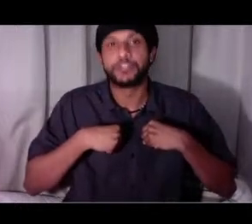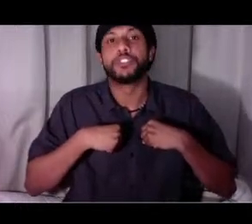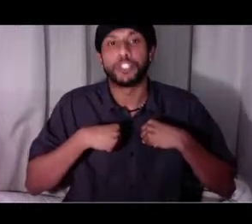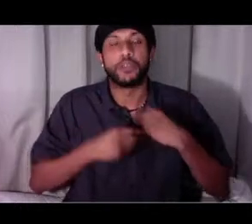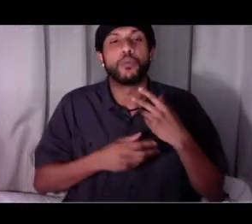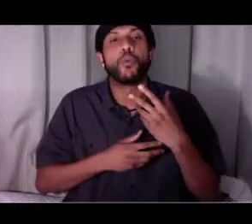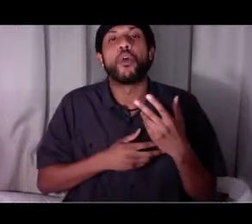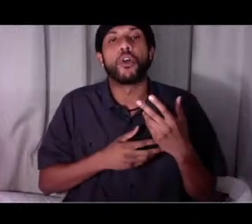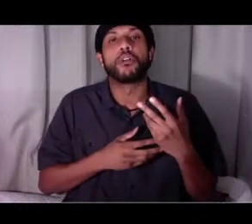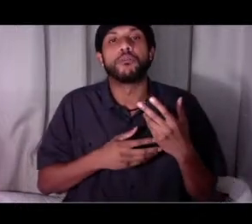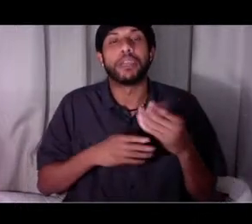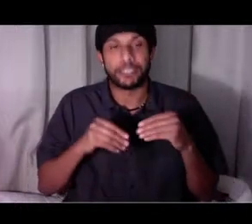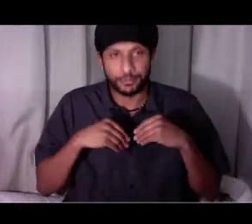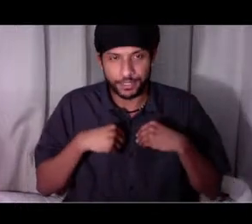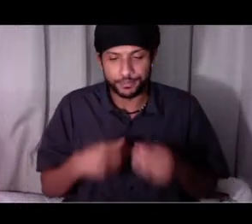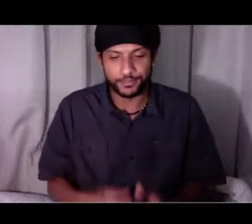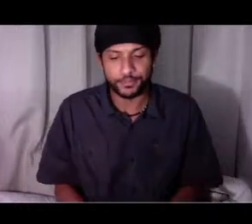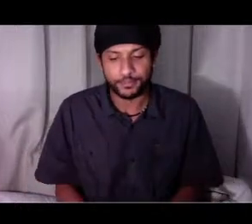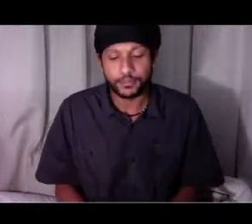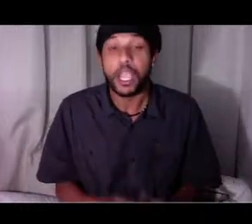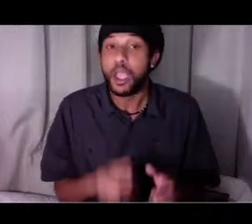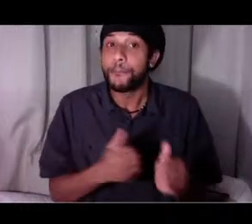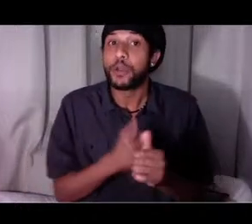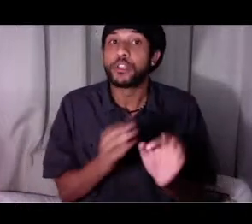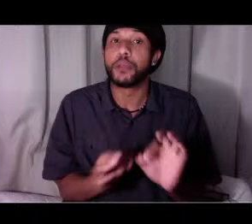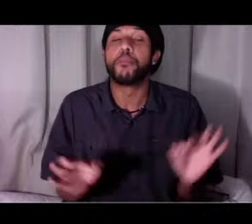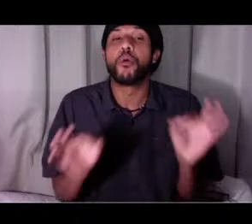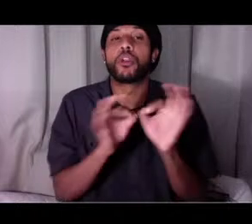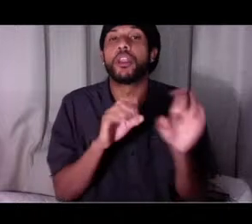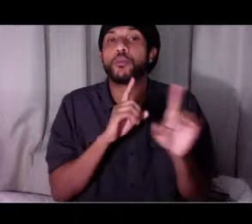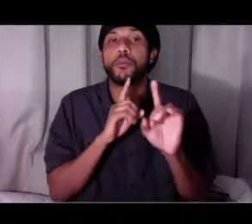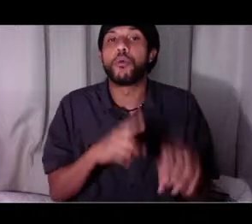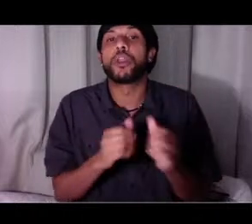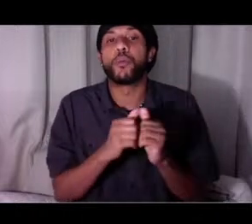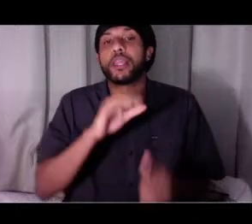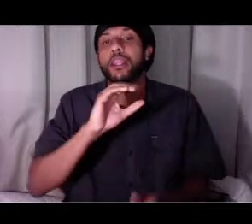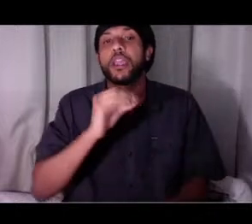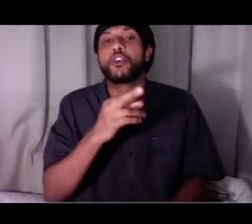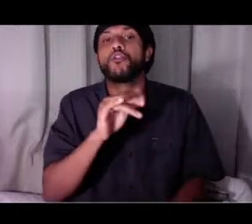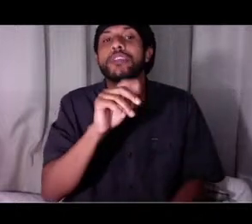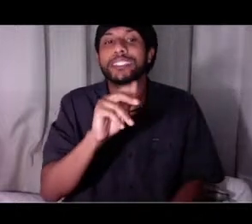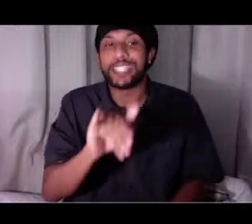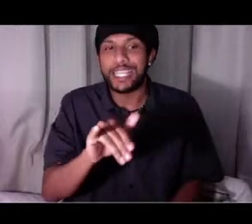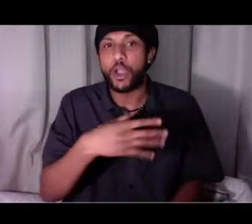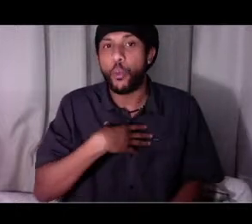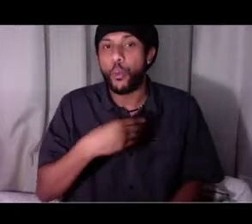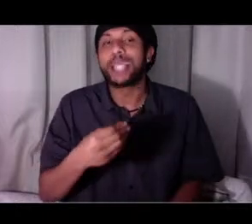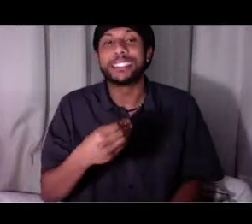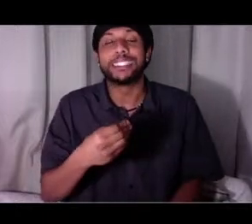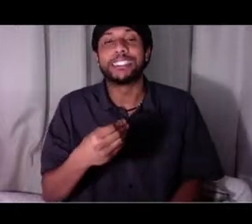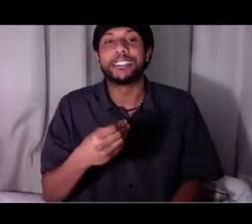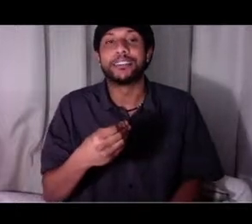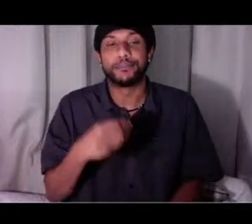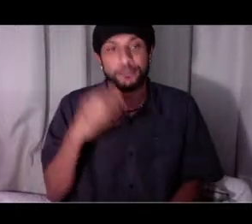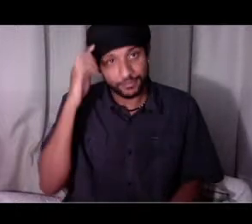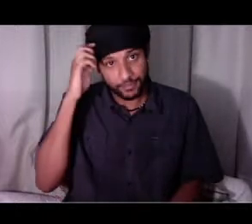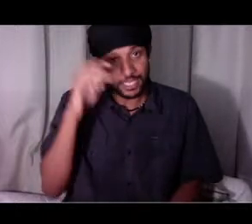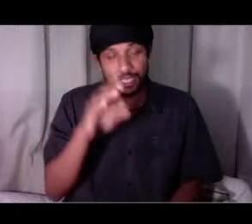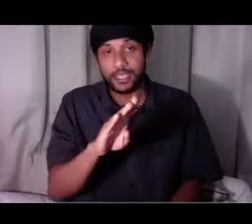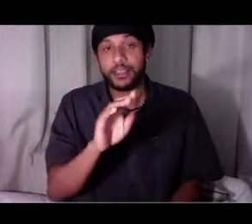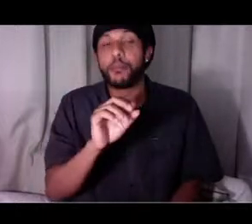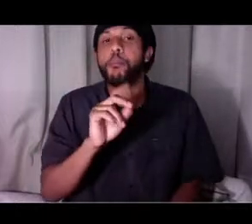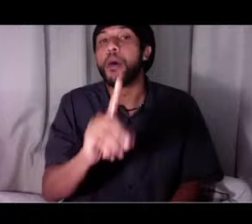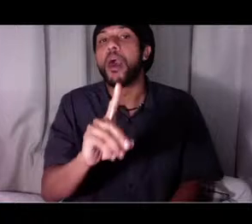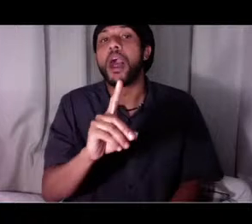complied with most importantly reported by chrisy white and Associate is that the bond